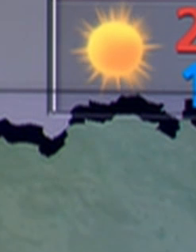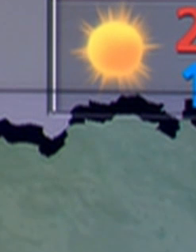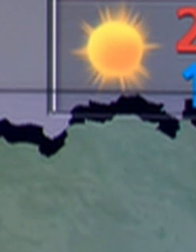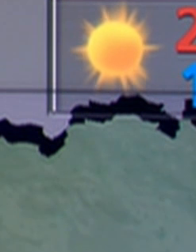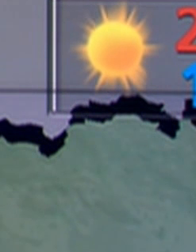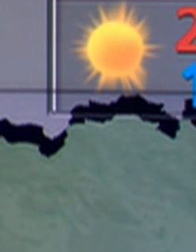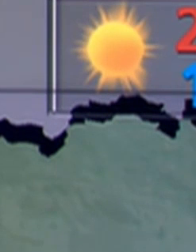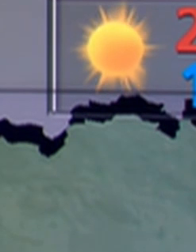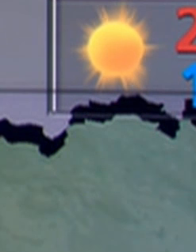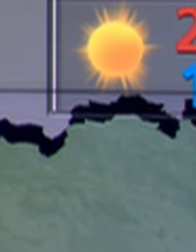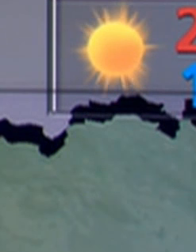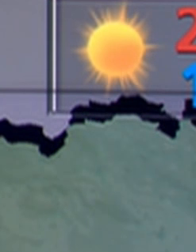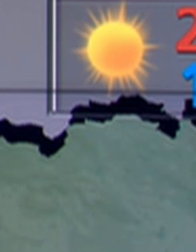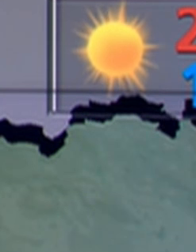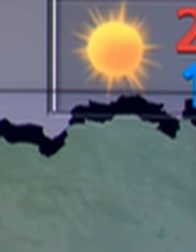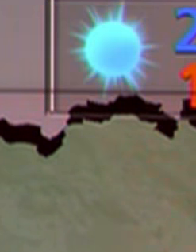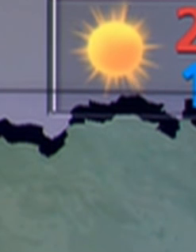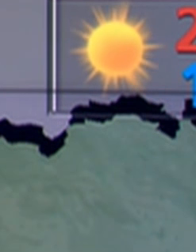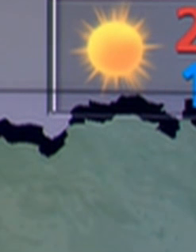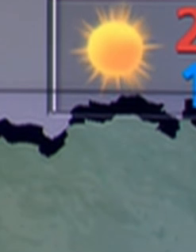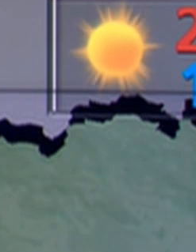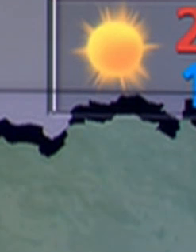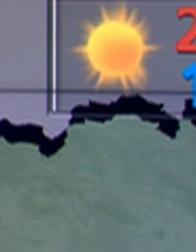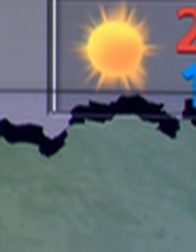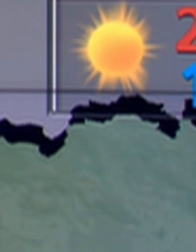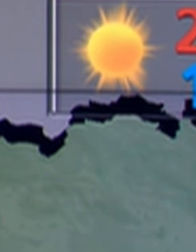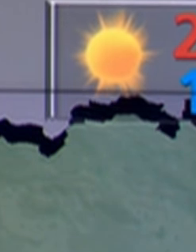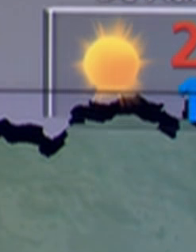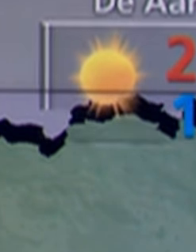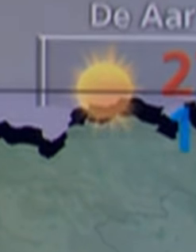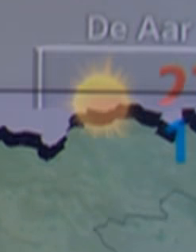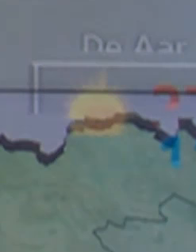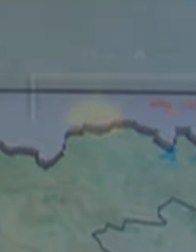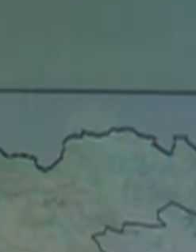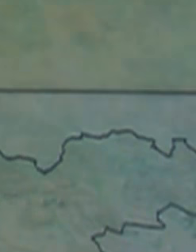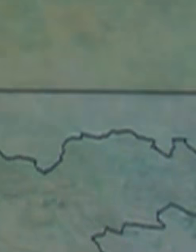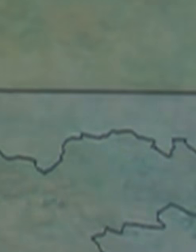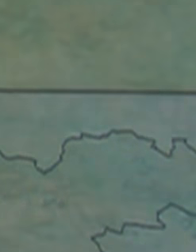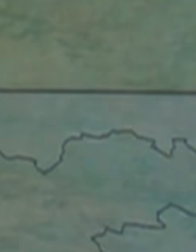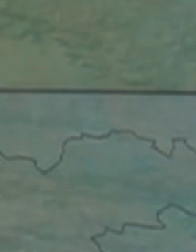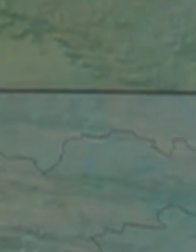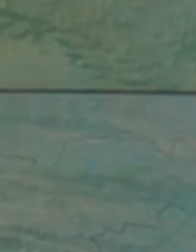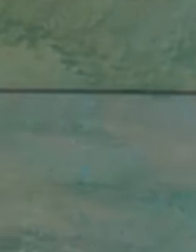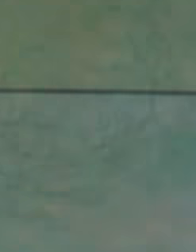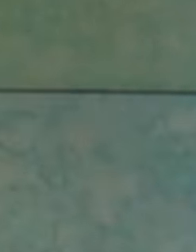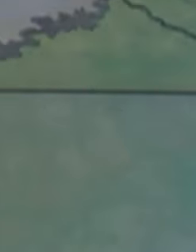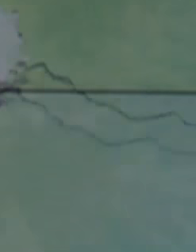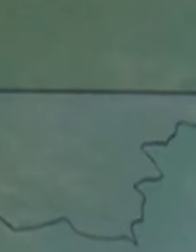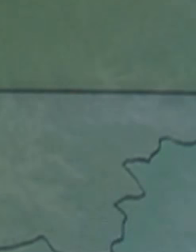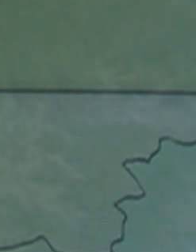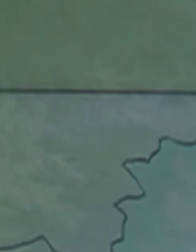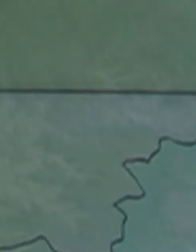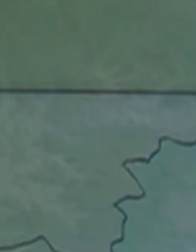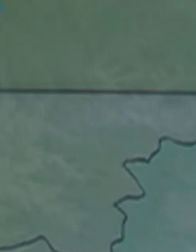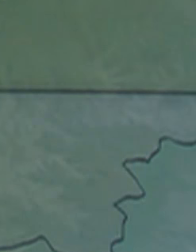yone tla be ke me go digata di le 20 le borobongwe Appington go tla nna mogote ka digata di le 30 le bobedi re lebele